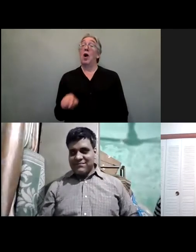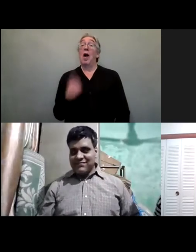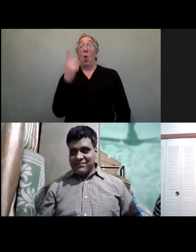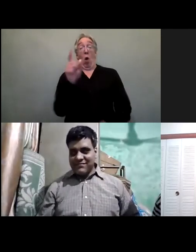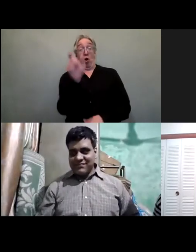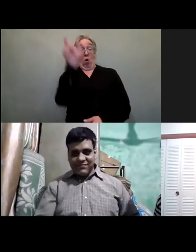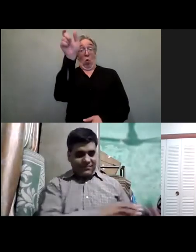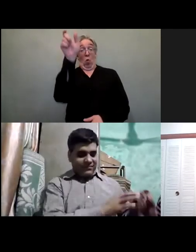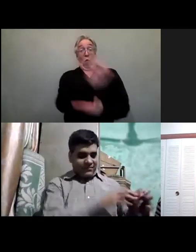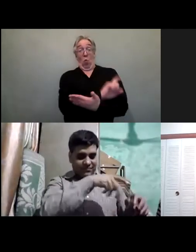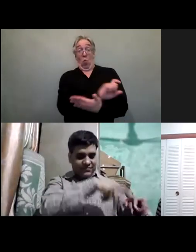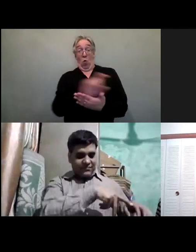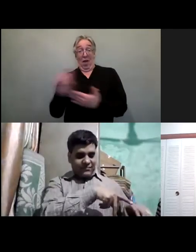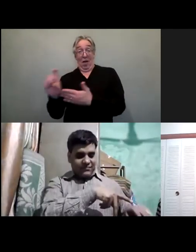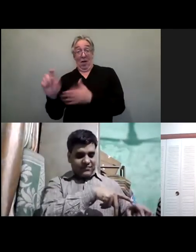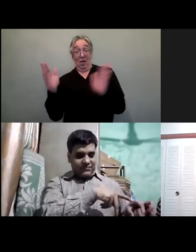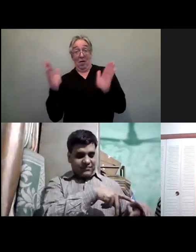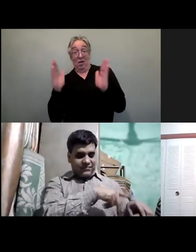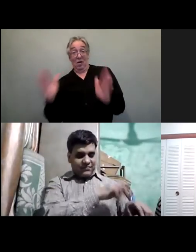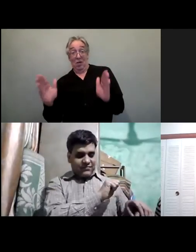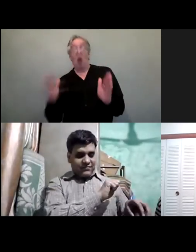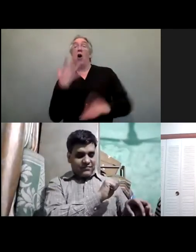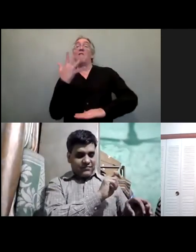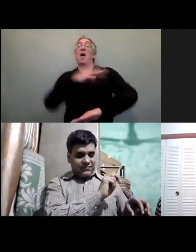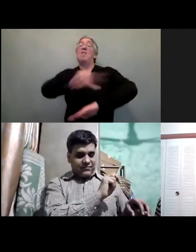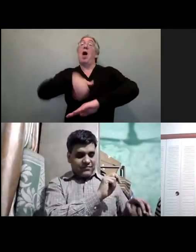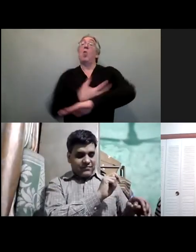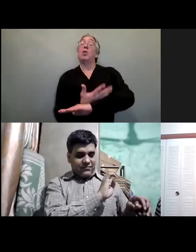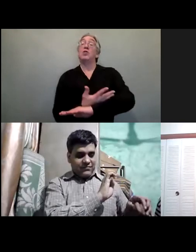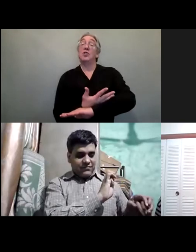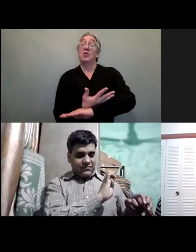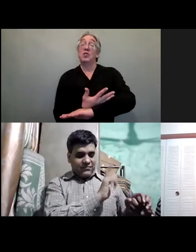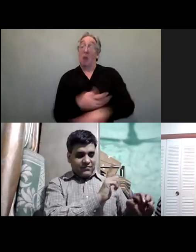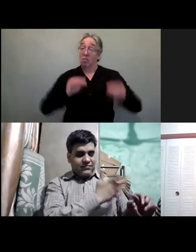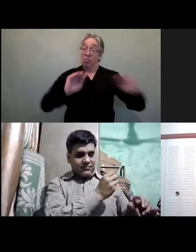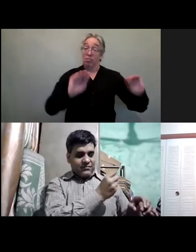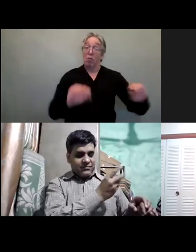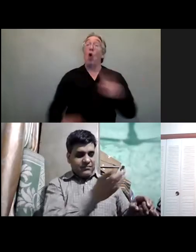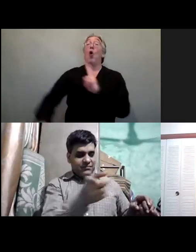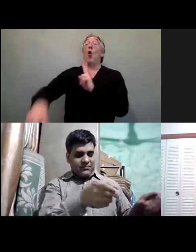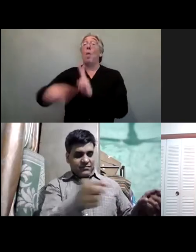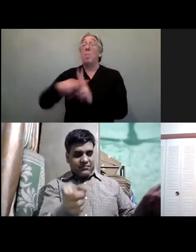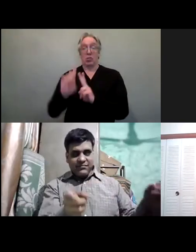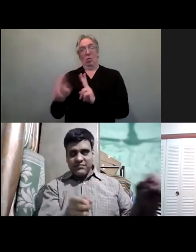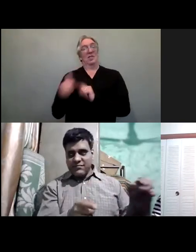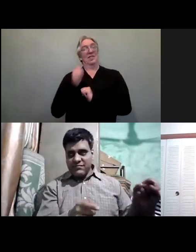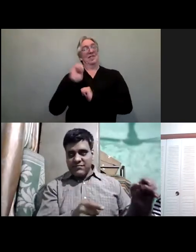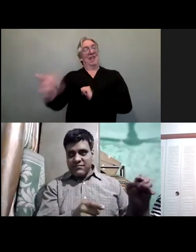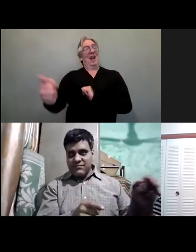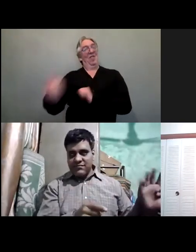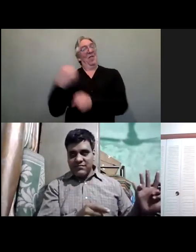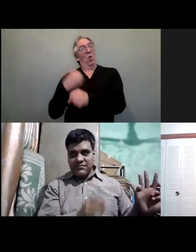per week. And additionally, they have other learning activities, such as, for instance,